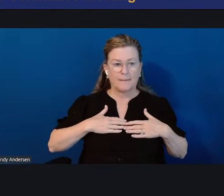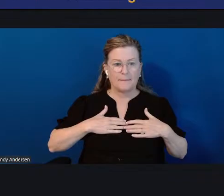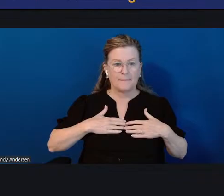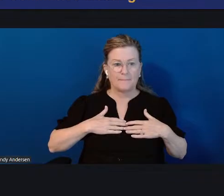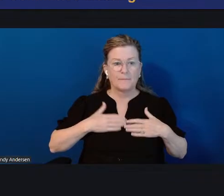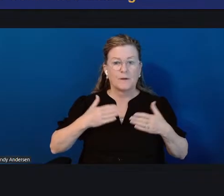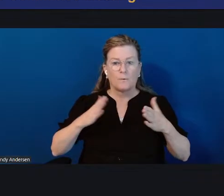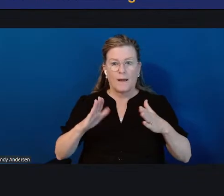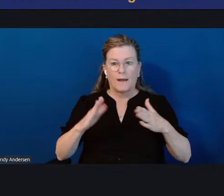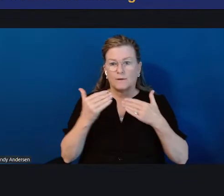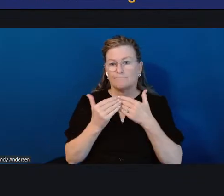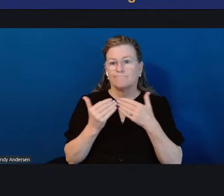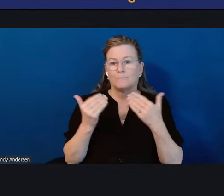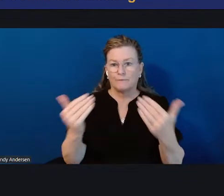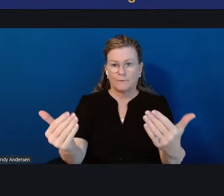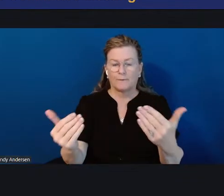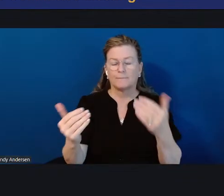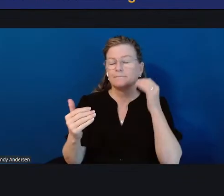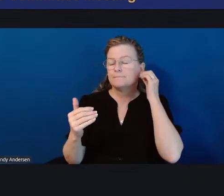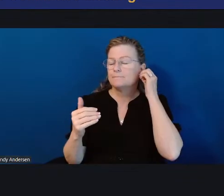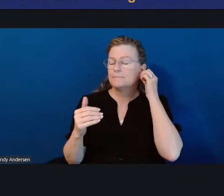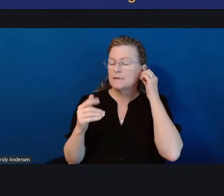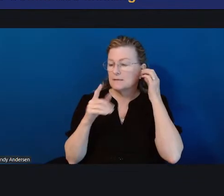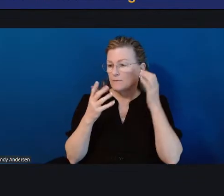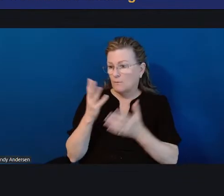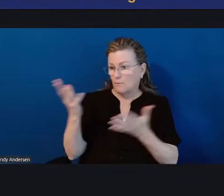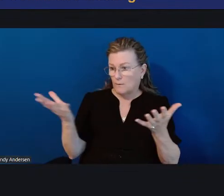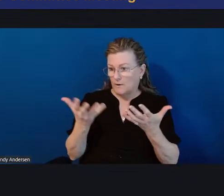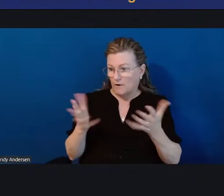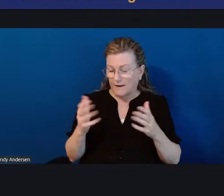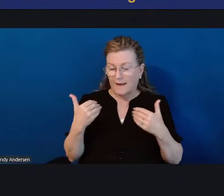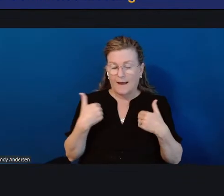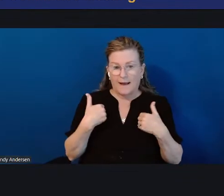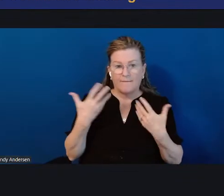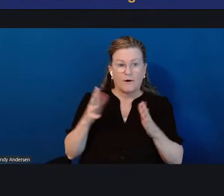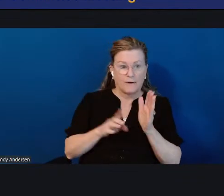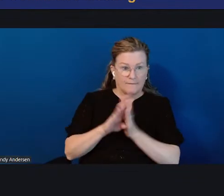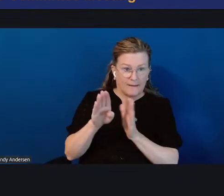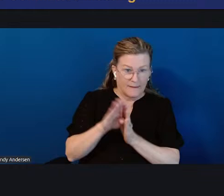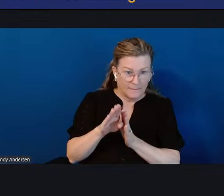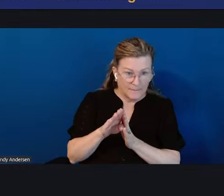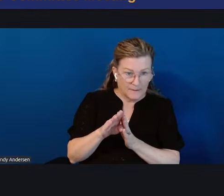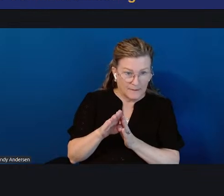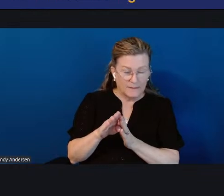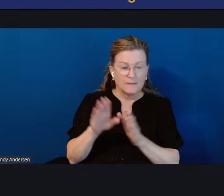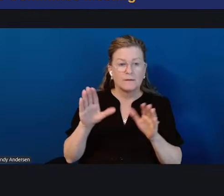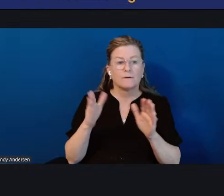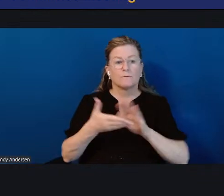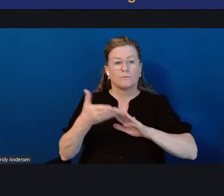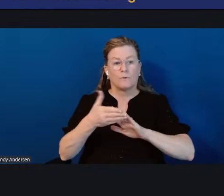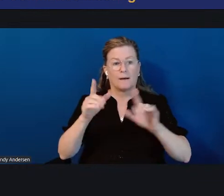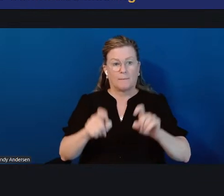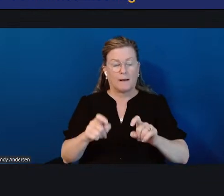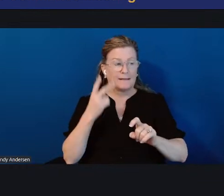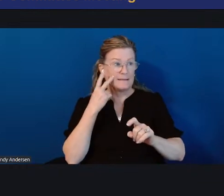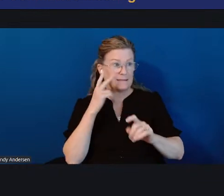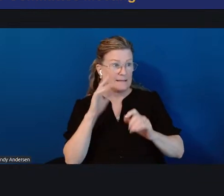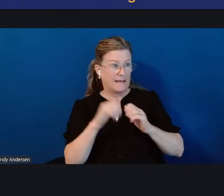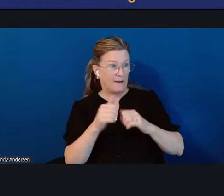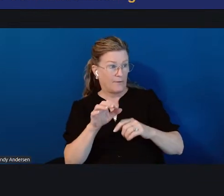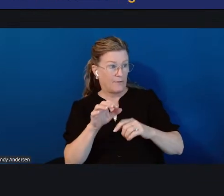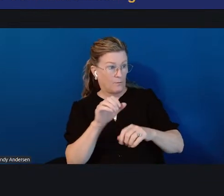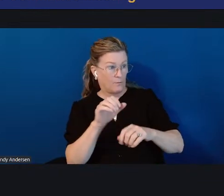way forward, is taking the materials that we have here that have been developed, doing a pilot, see how they're working, altering